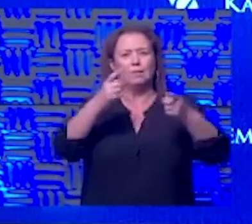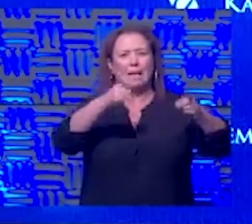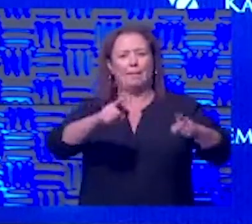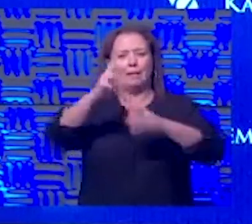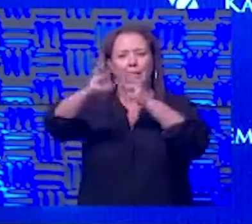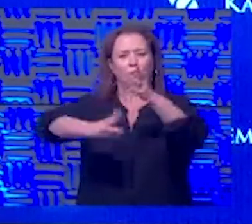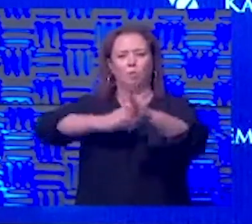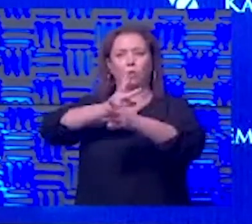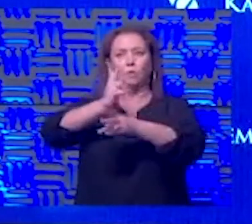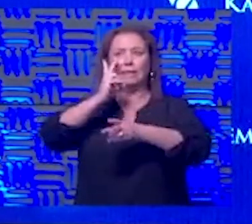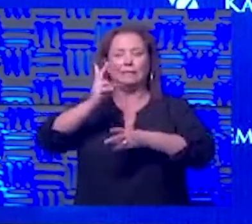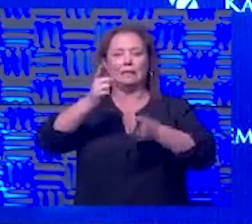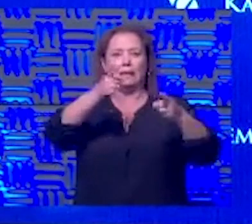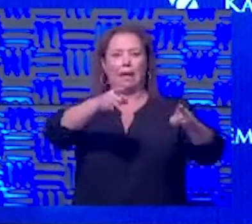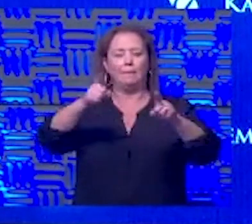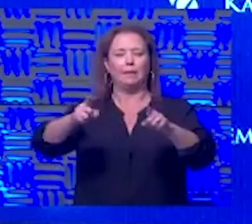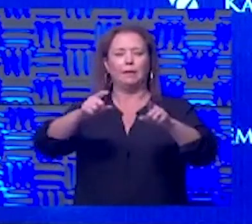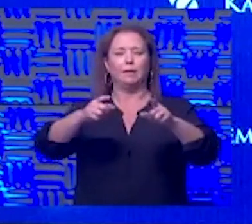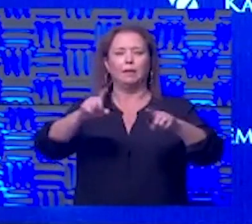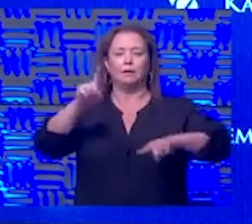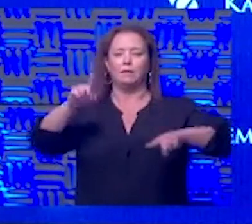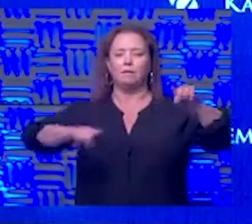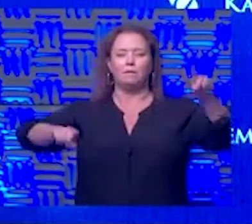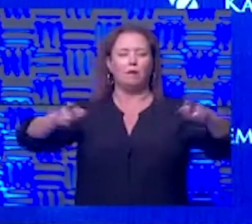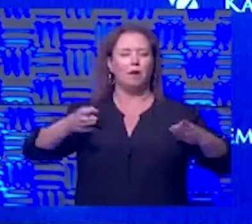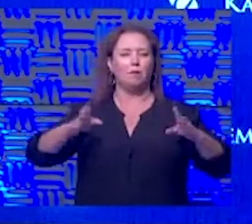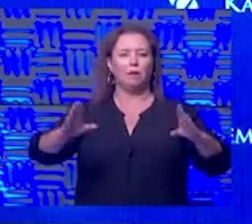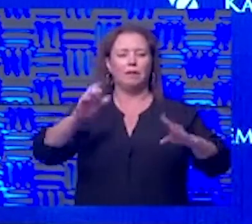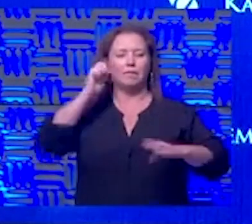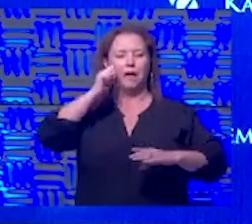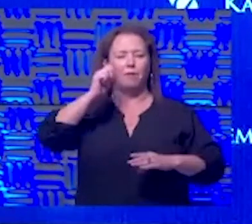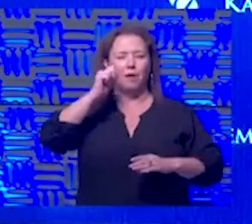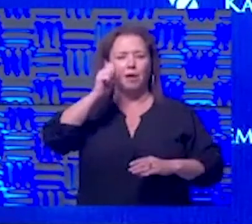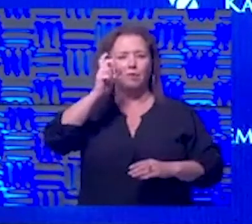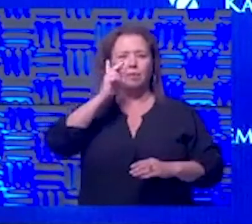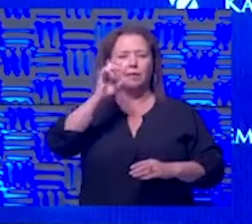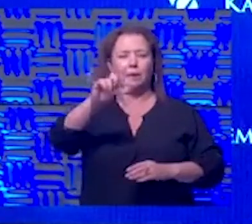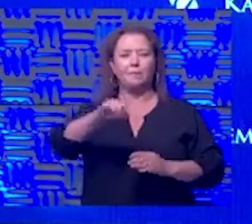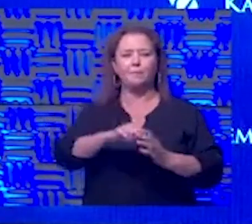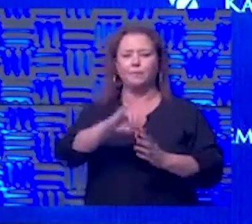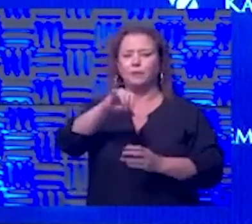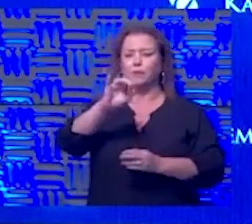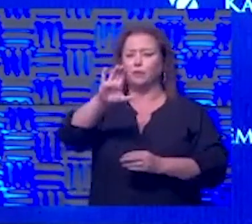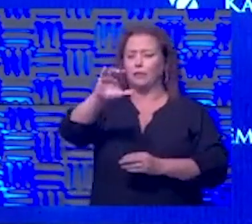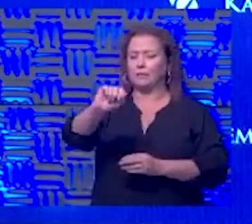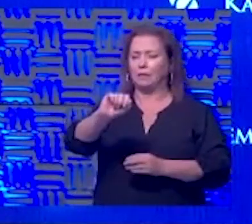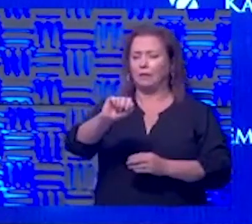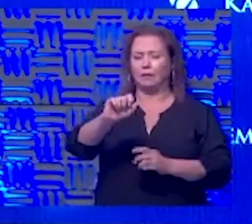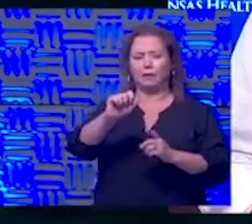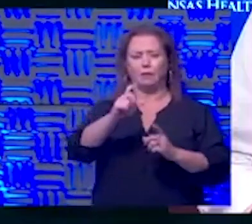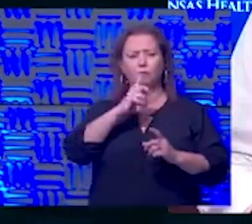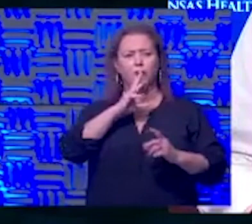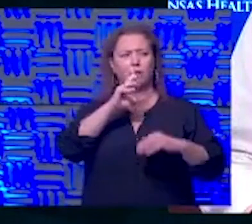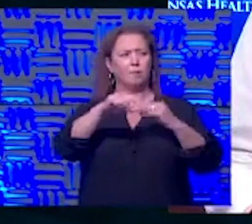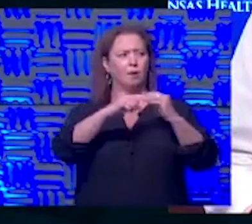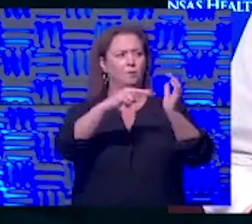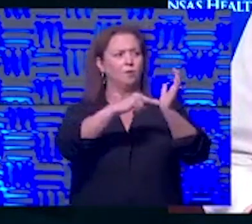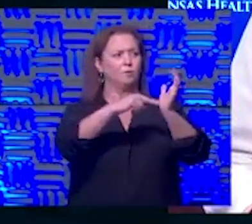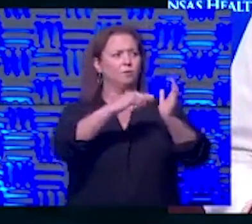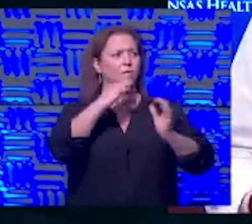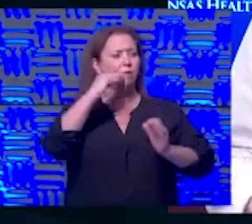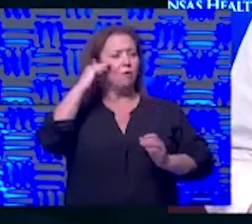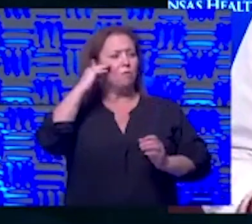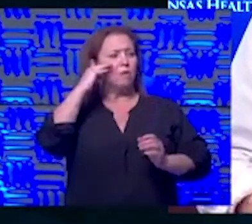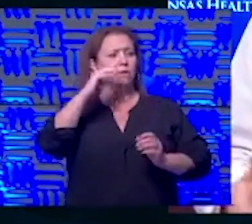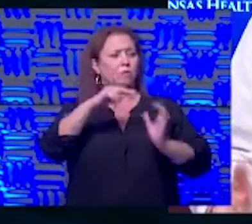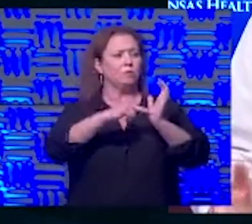we see it played out in so many different ways every day. Jessica, talk to us a little bit about some of that because it's got to be also true in nursing homes. Those nursing